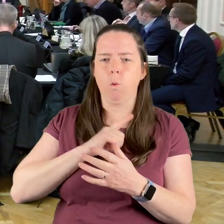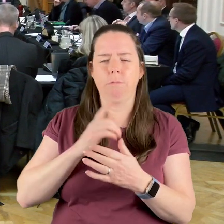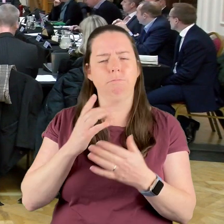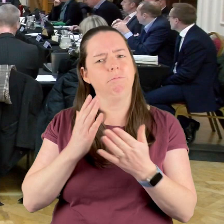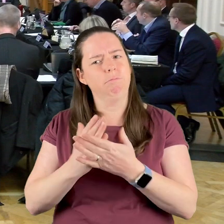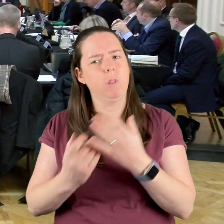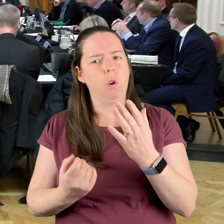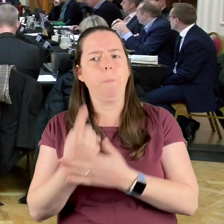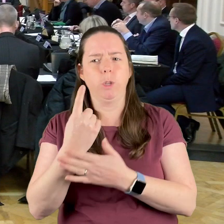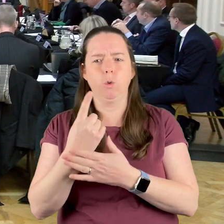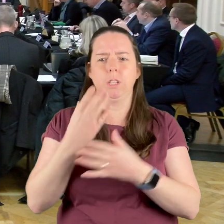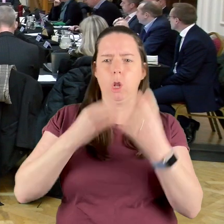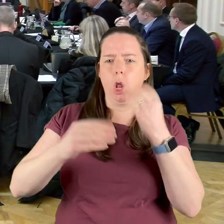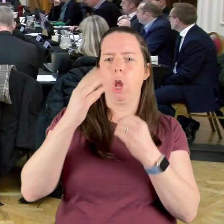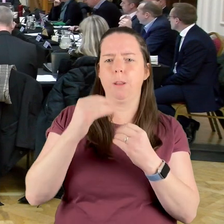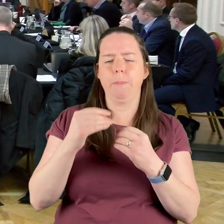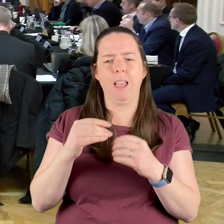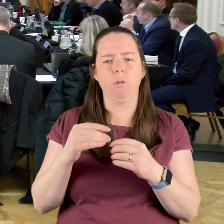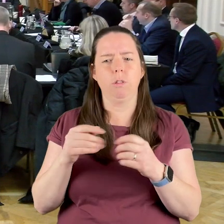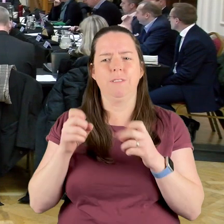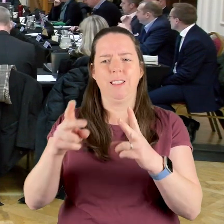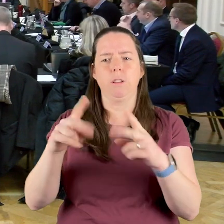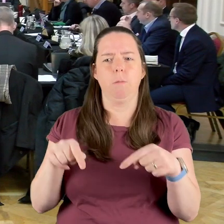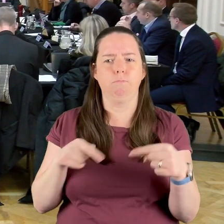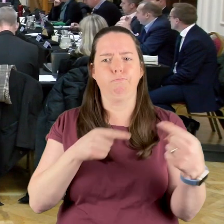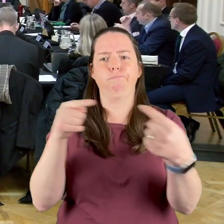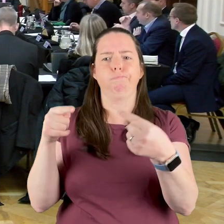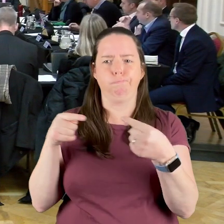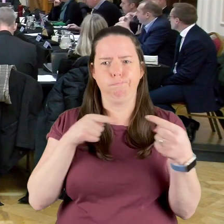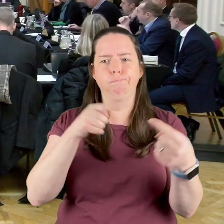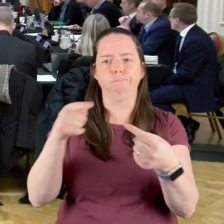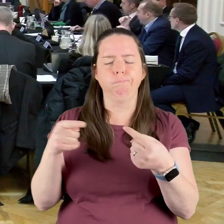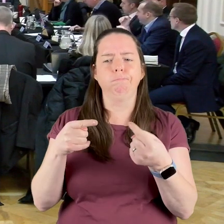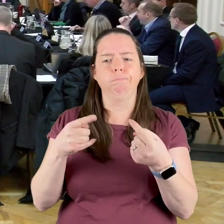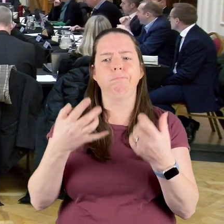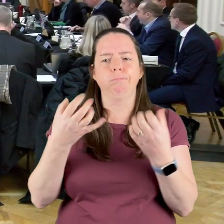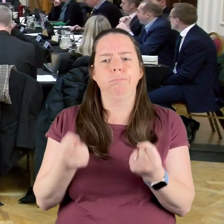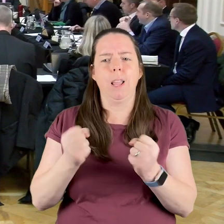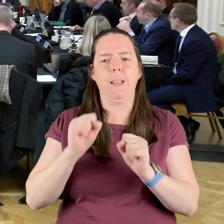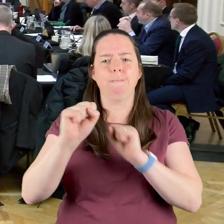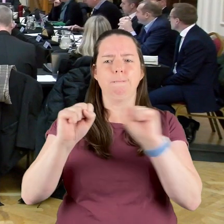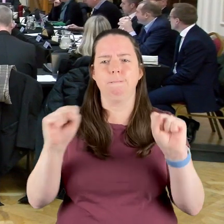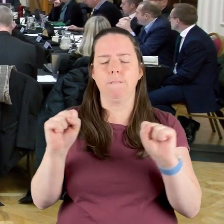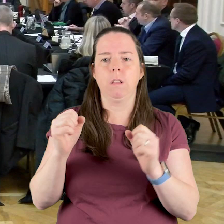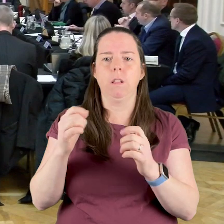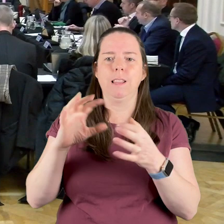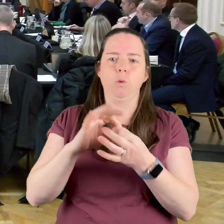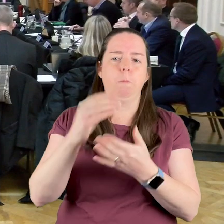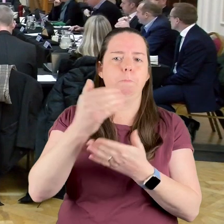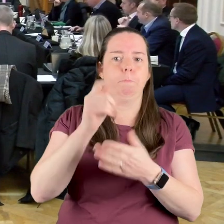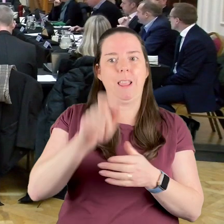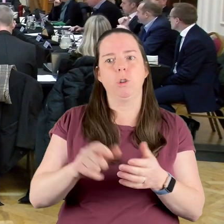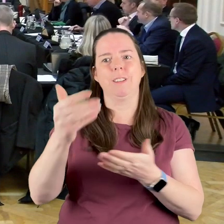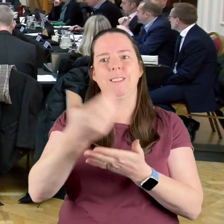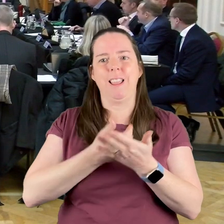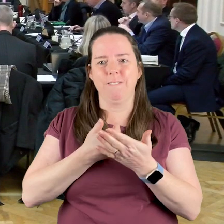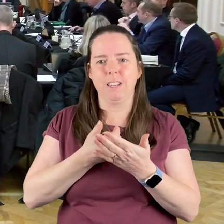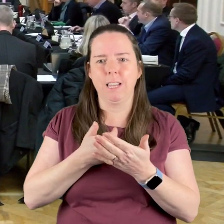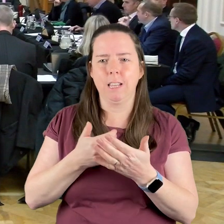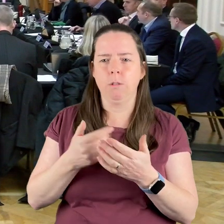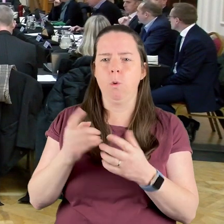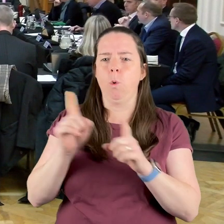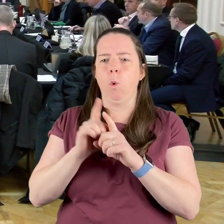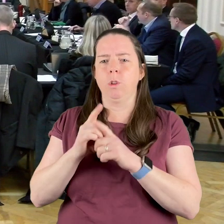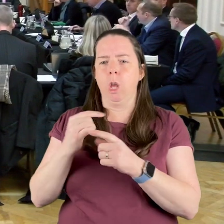as an integrated care board, because there are definitely opportunities to learn about systemic challenges